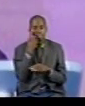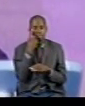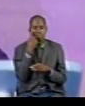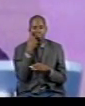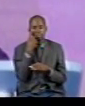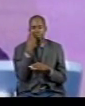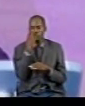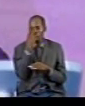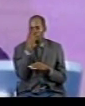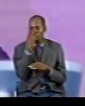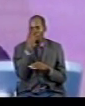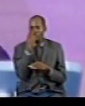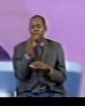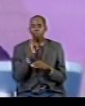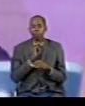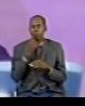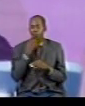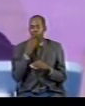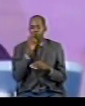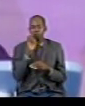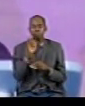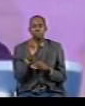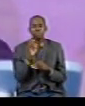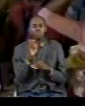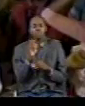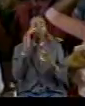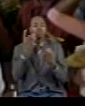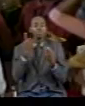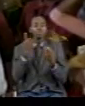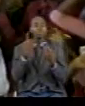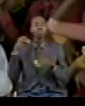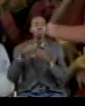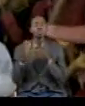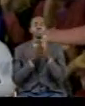blindness, I command, come out in Jesus' name. Amen.